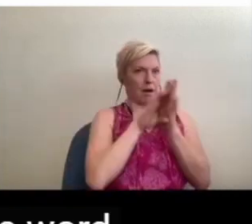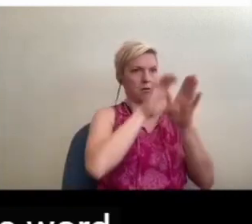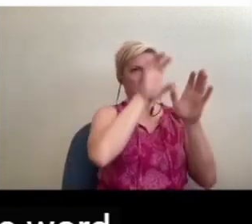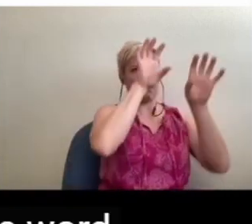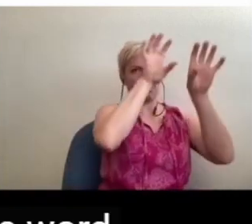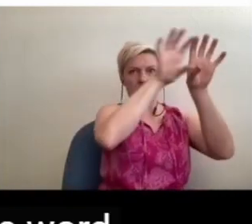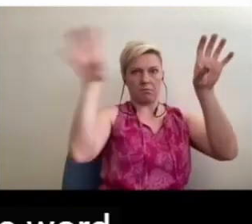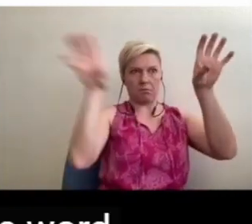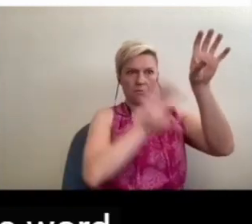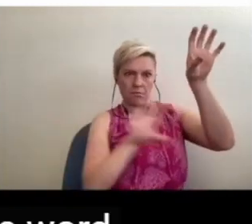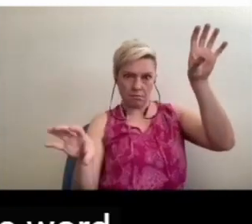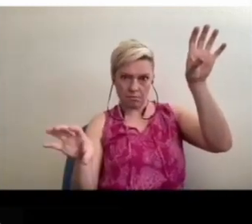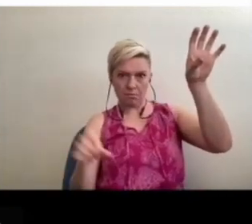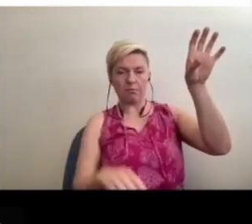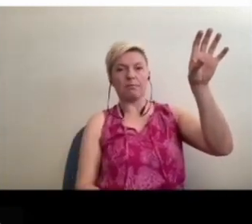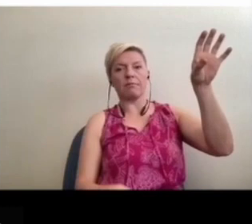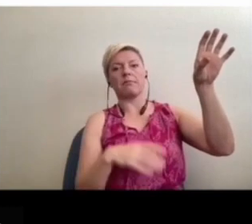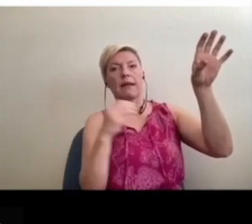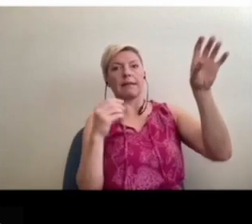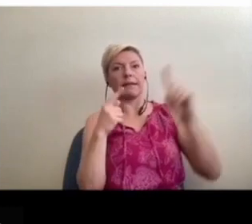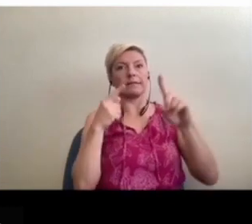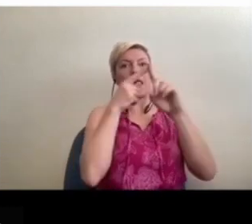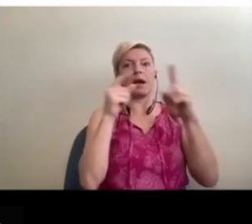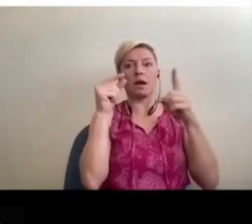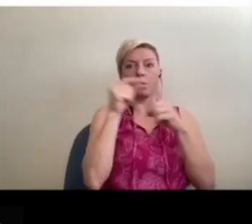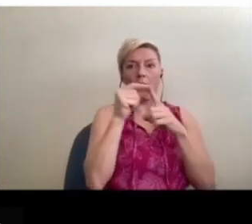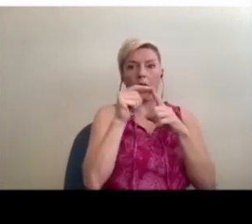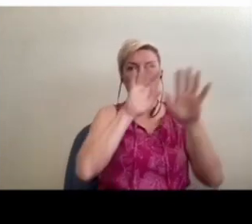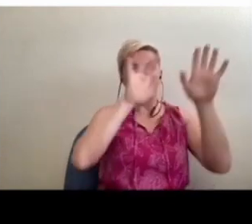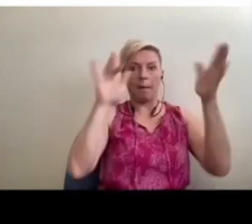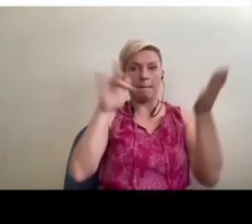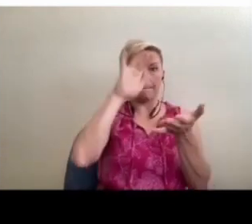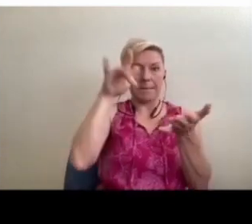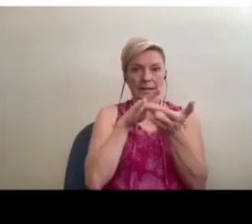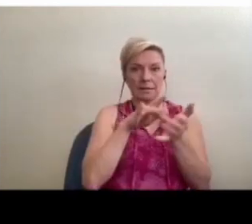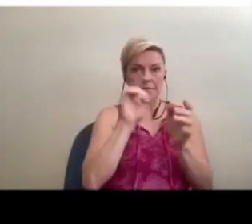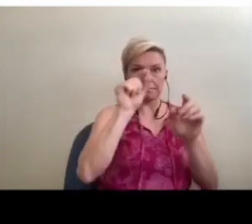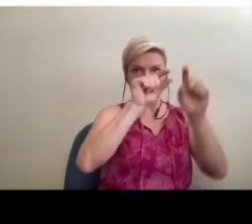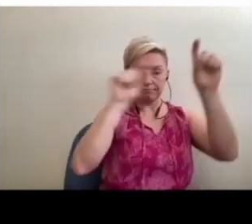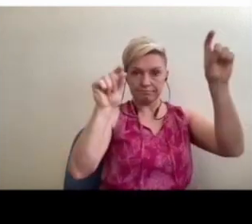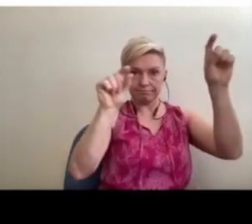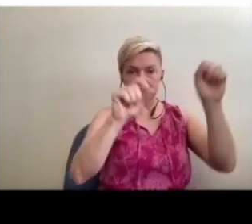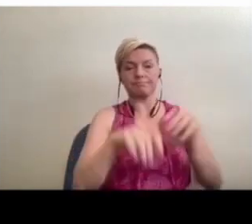4 pictures with a word visually presented in the middle.